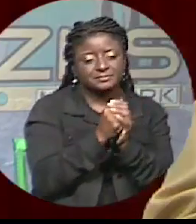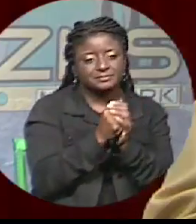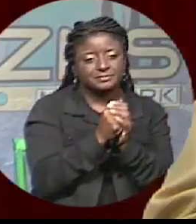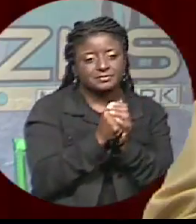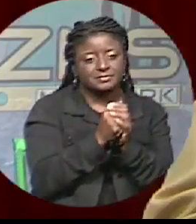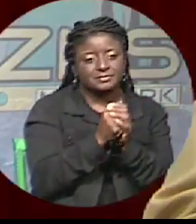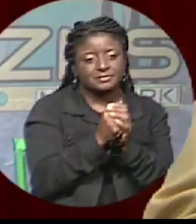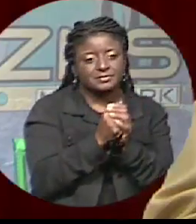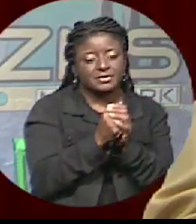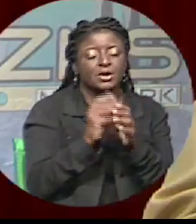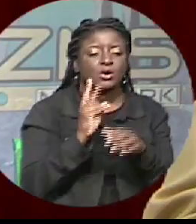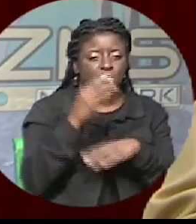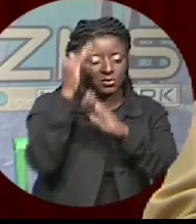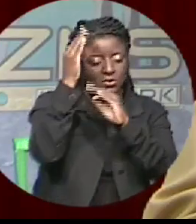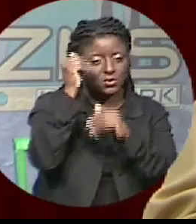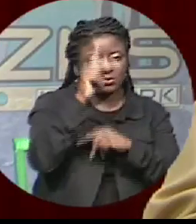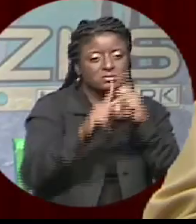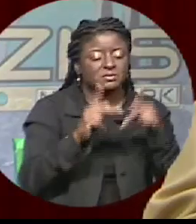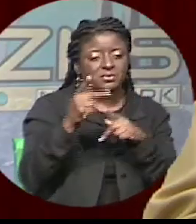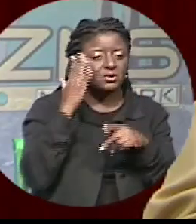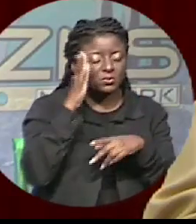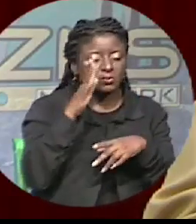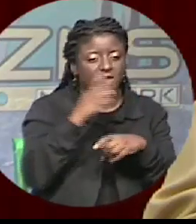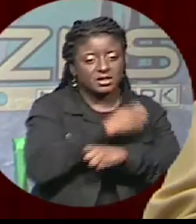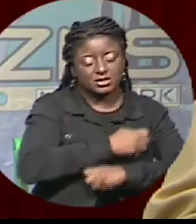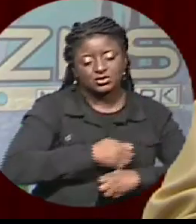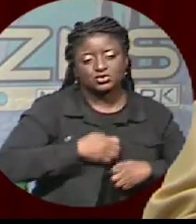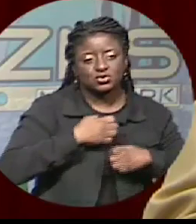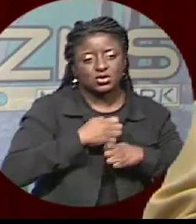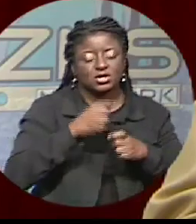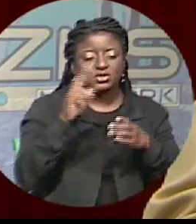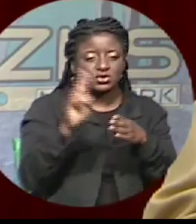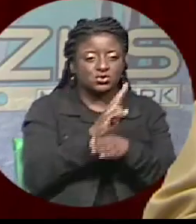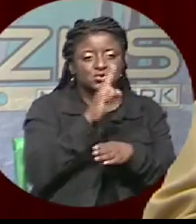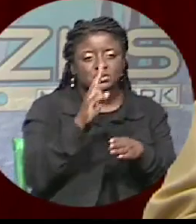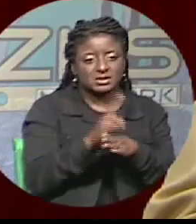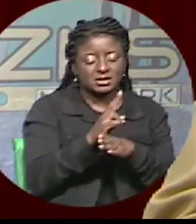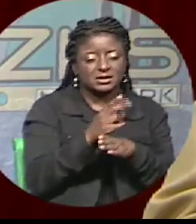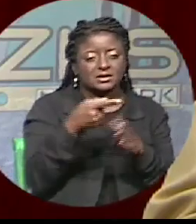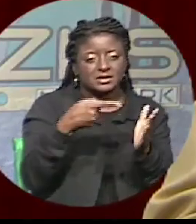hope that the public will enjoy using the facility which is now available.